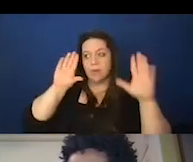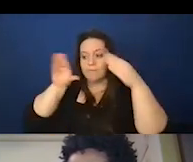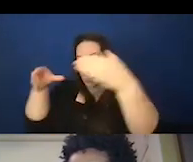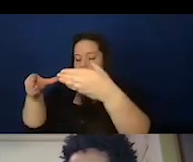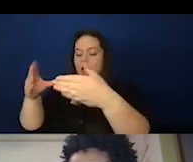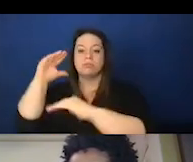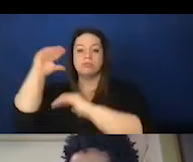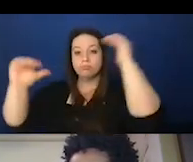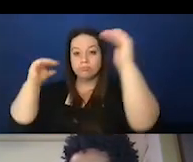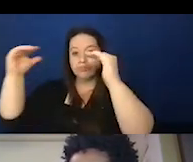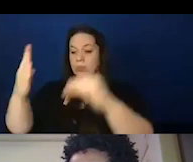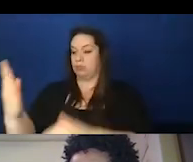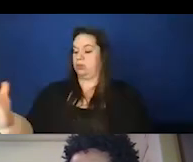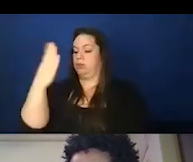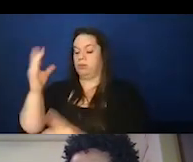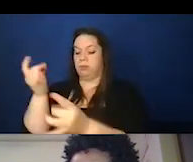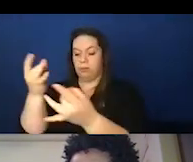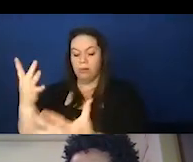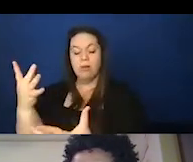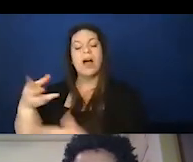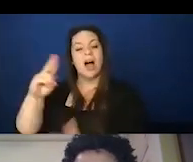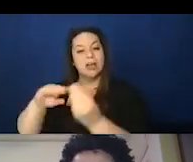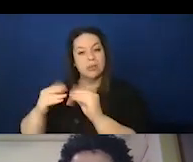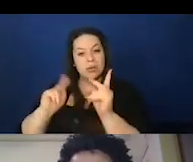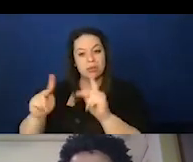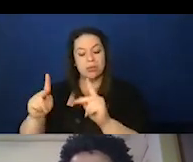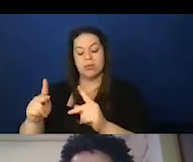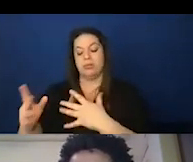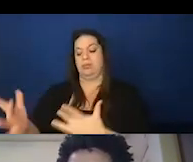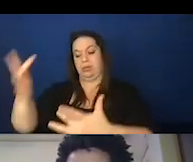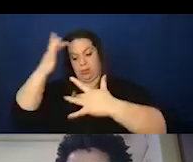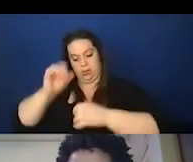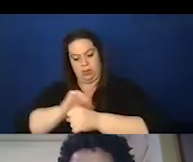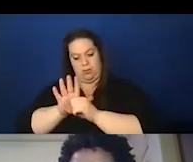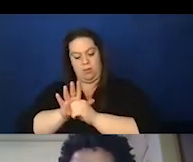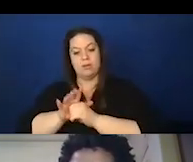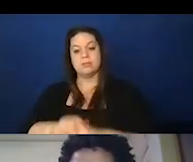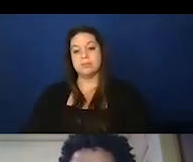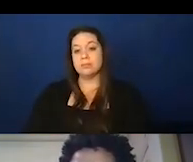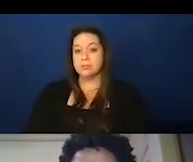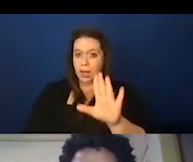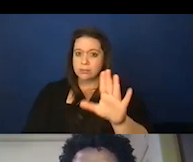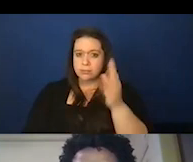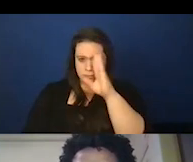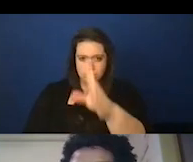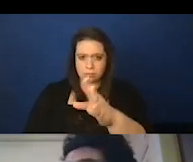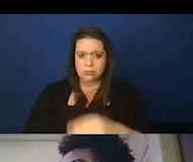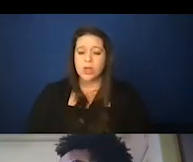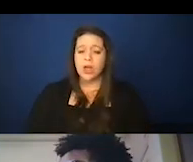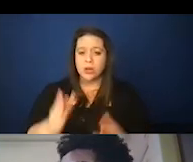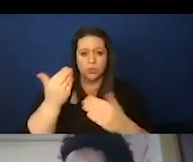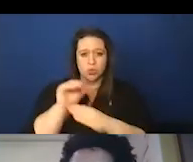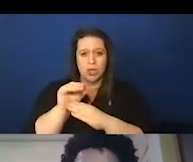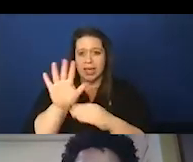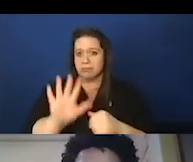what's really in our face right now, which is the high number of people who get this. But tonight, there are people in New York State hospitals and all over this